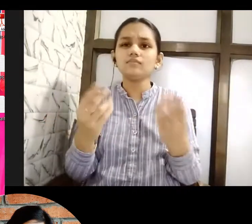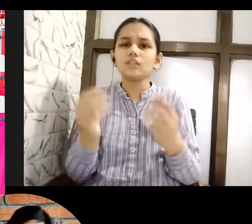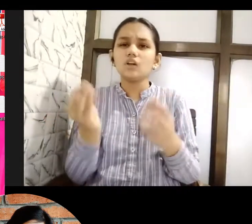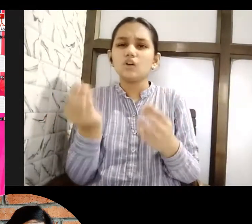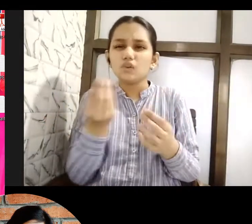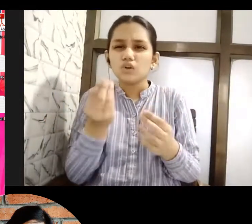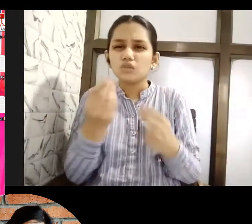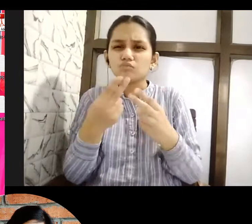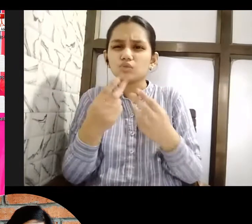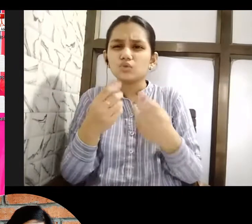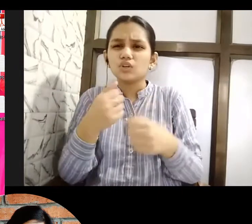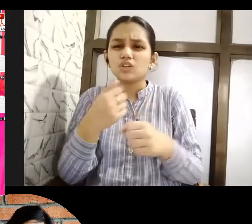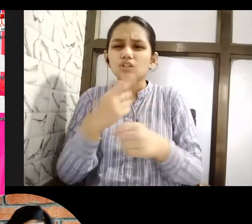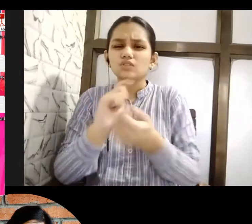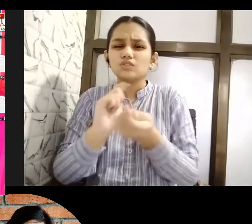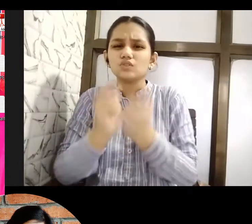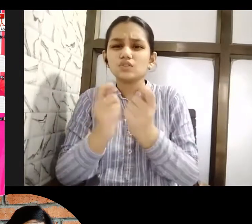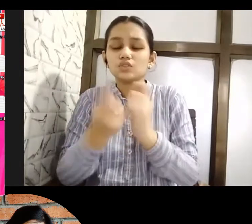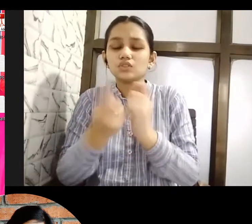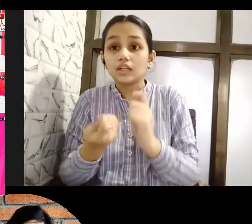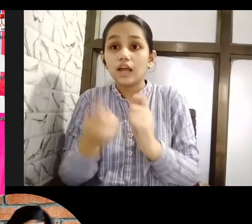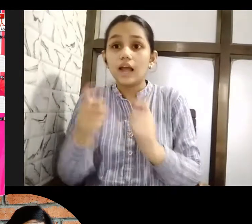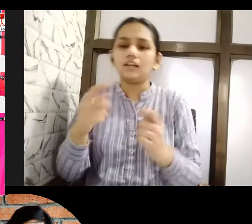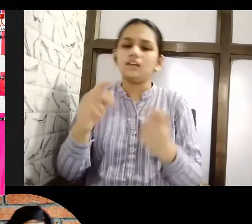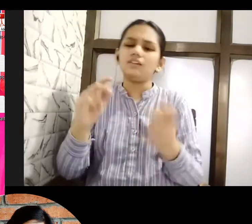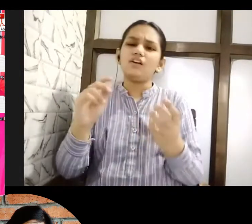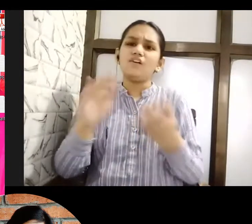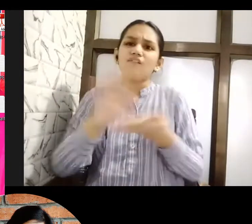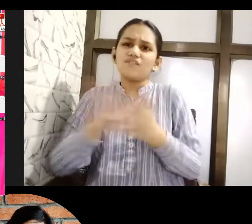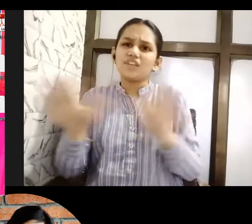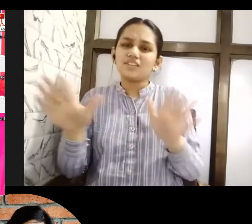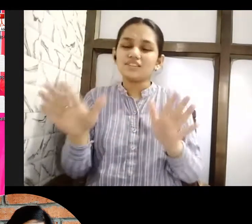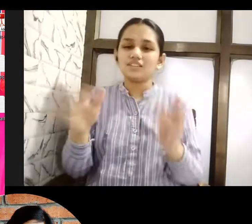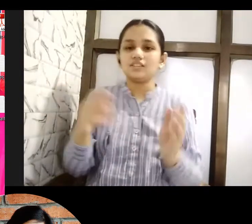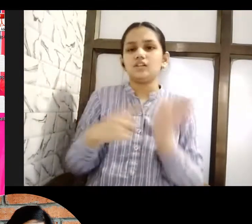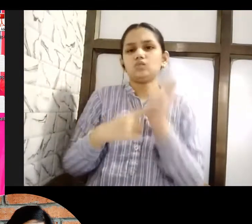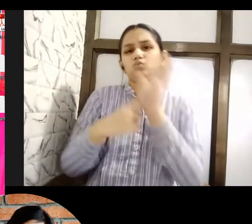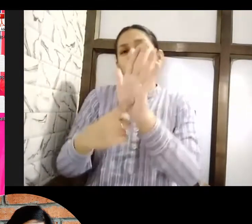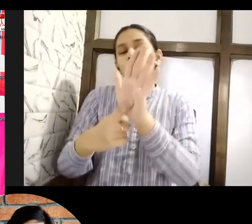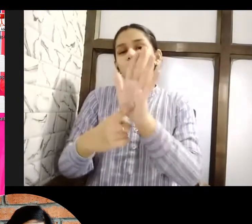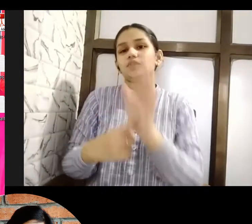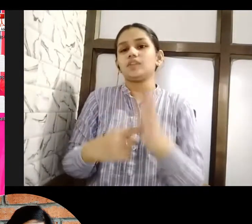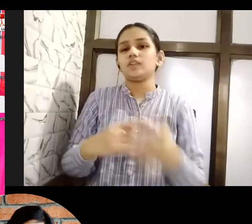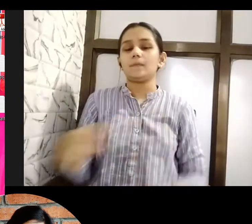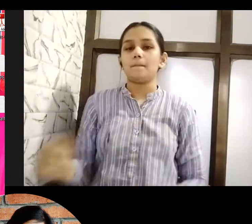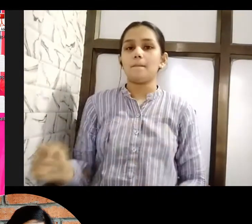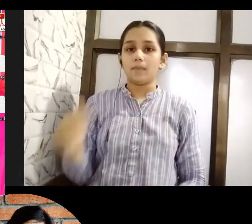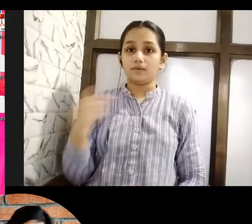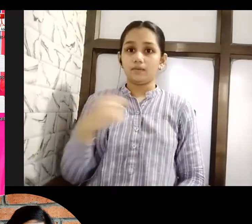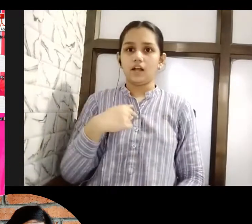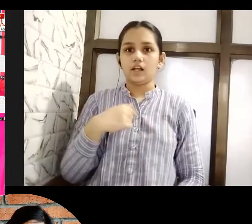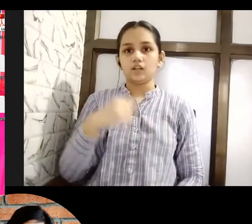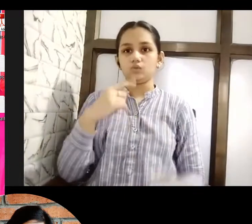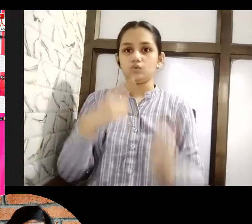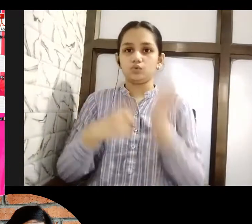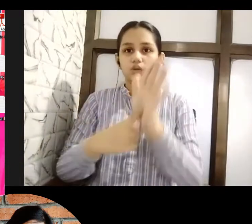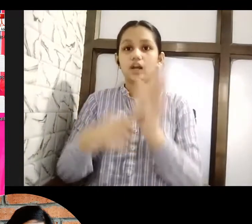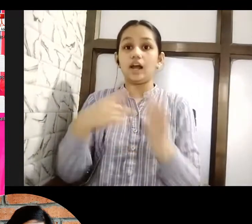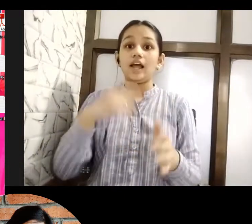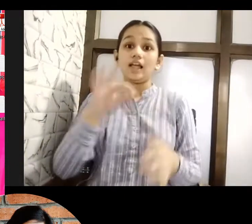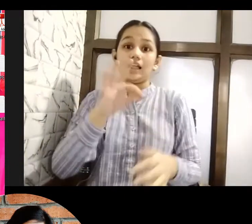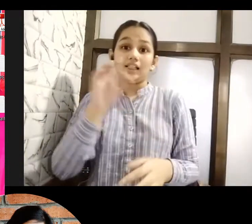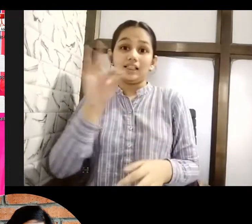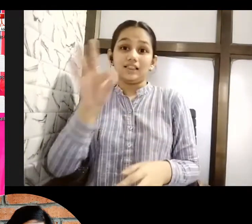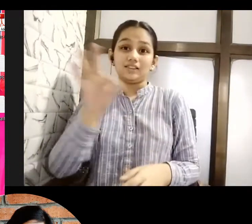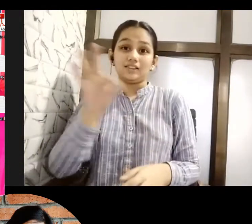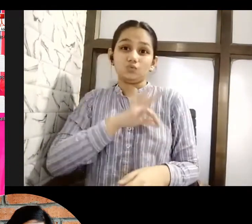Correct? So what I am going to do right now over here is, let's say for example, I like this particular image, right?